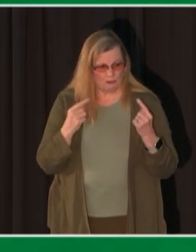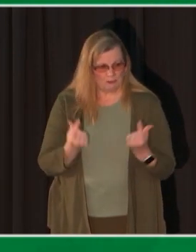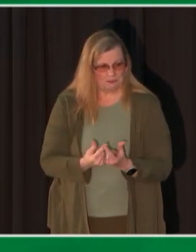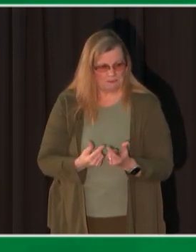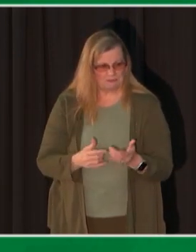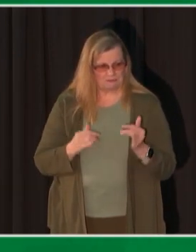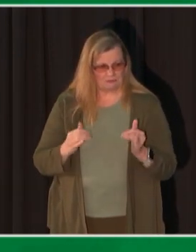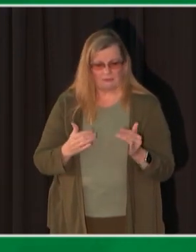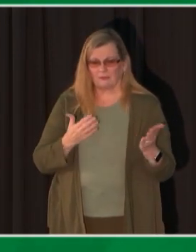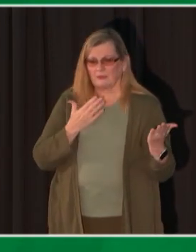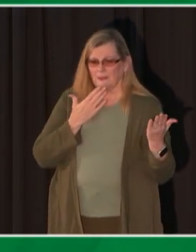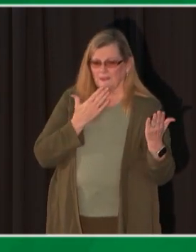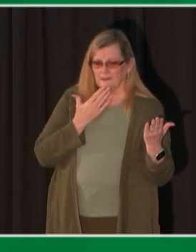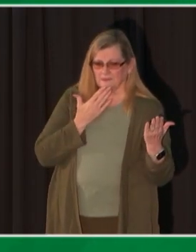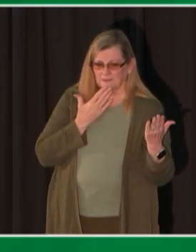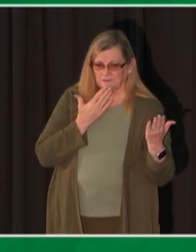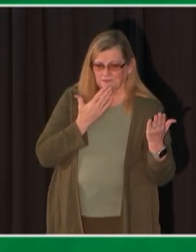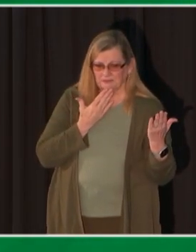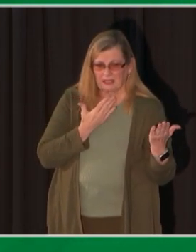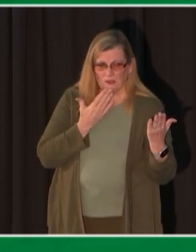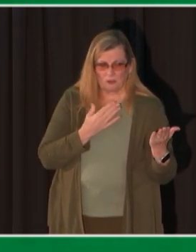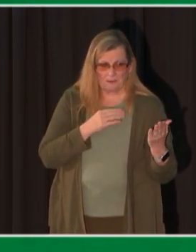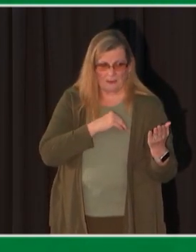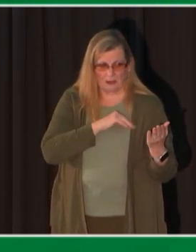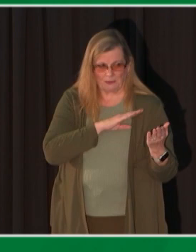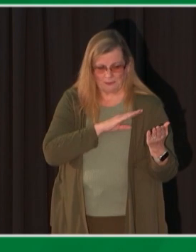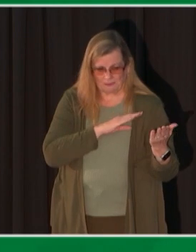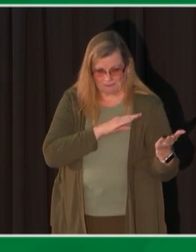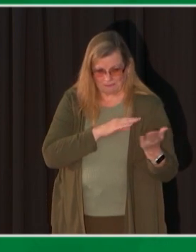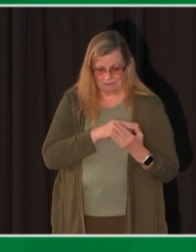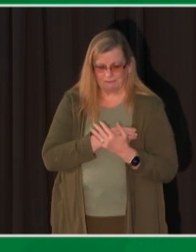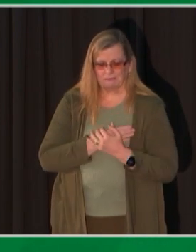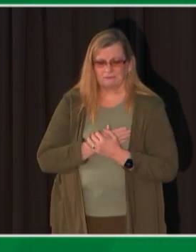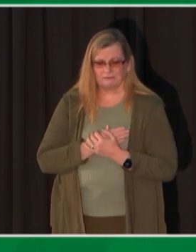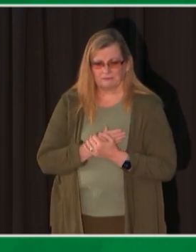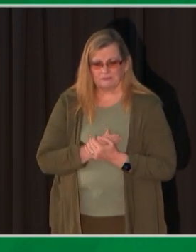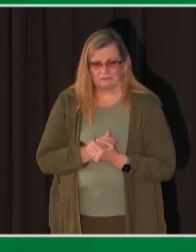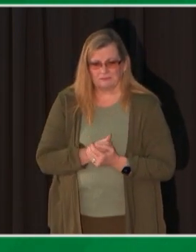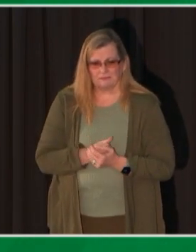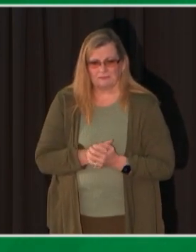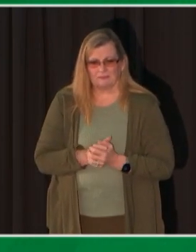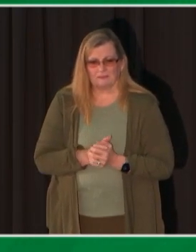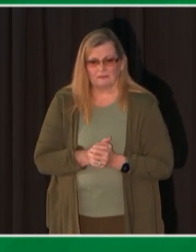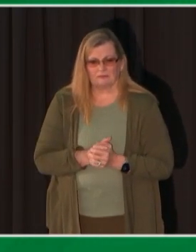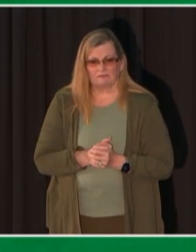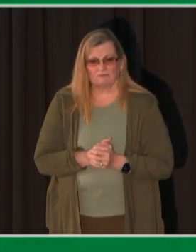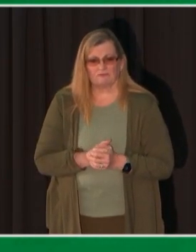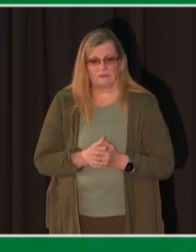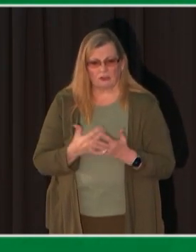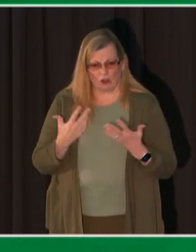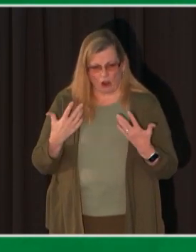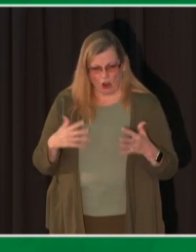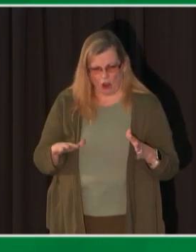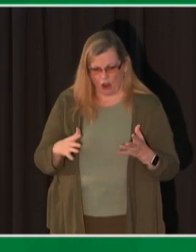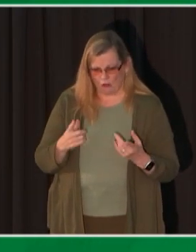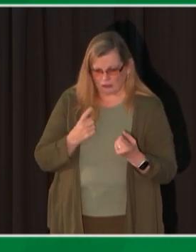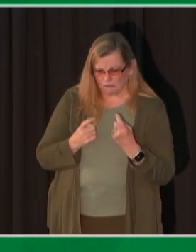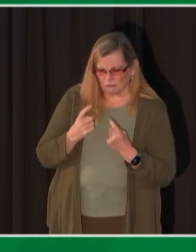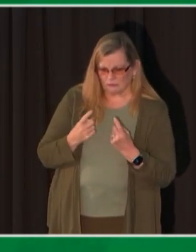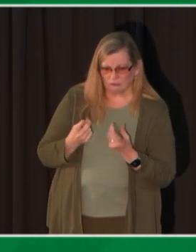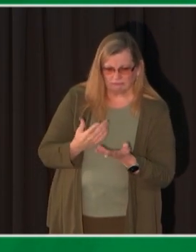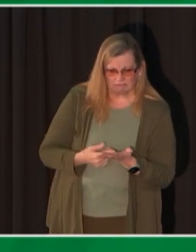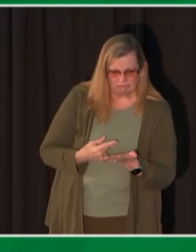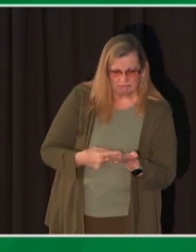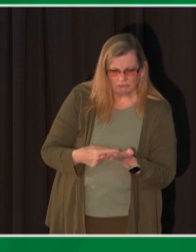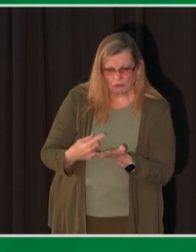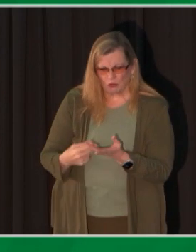Chris? Thank you, Mayor. We have taken very much consideration into what we're doing with our homeless population. We